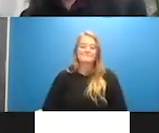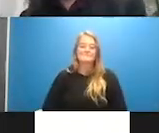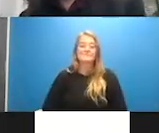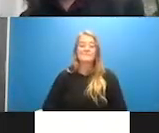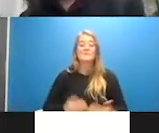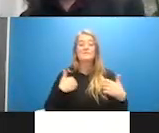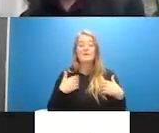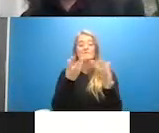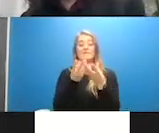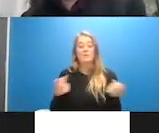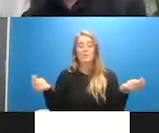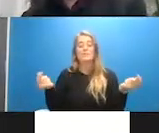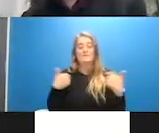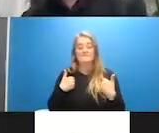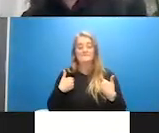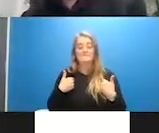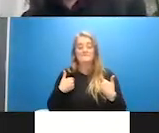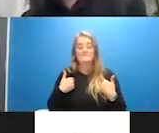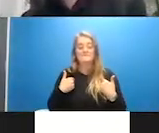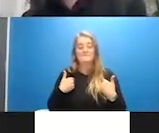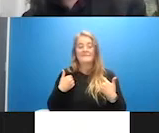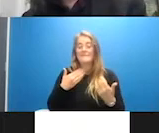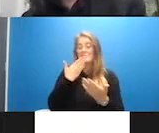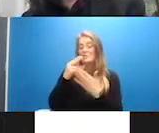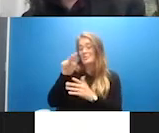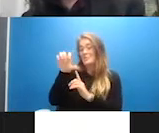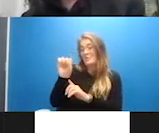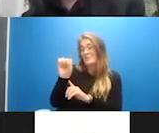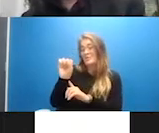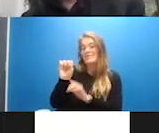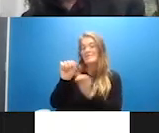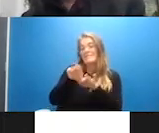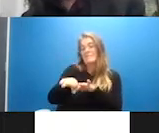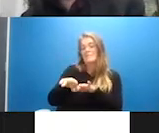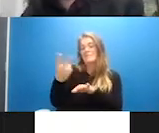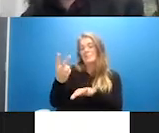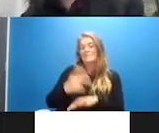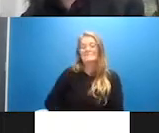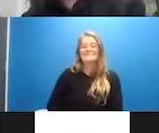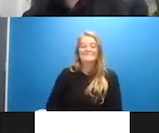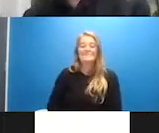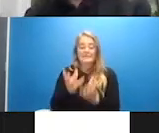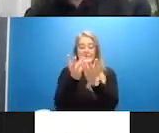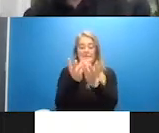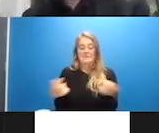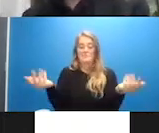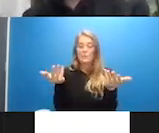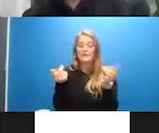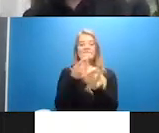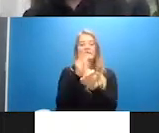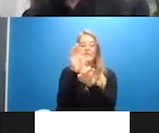cure for colonization. There is good news, and this is the step 2 of our conversation. And the cure comes from